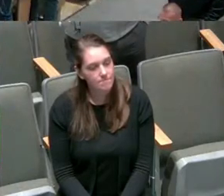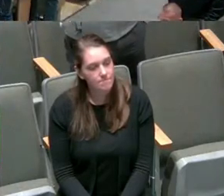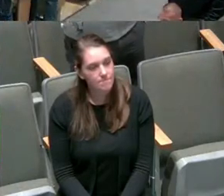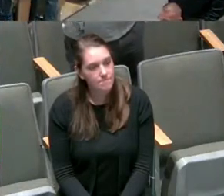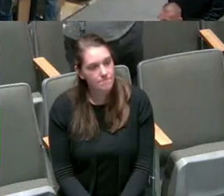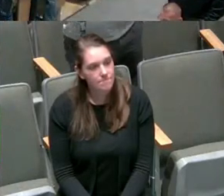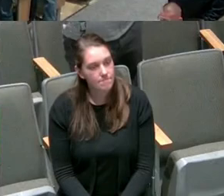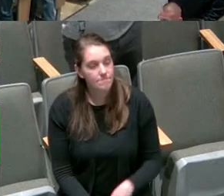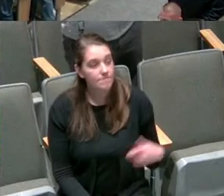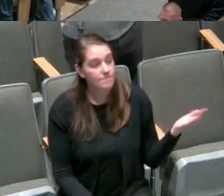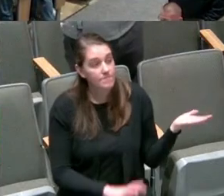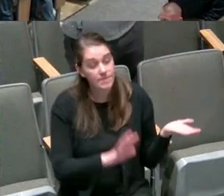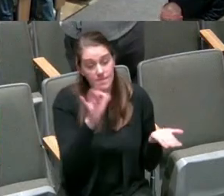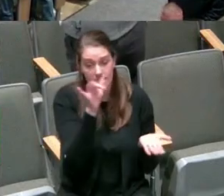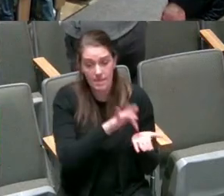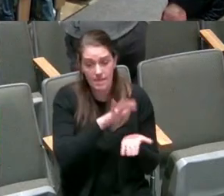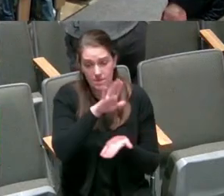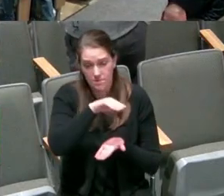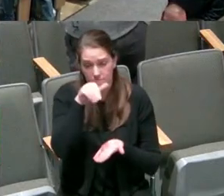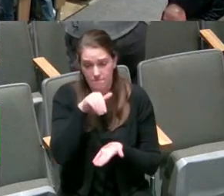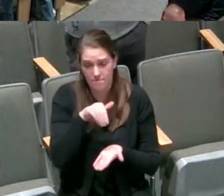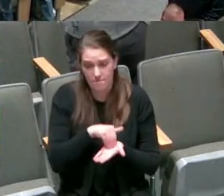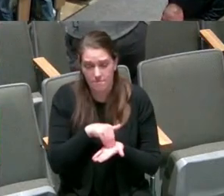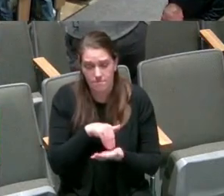Center Middle 52.